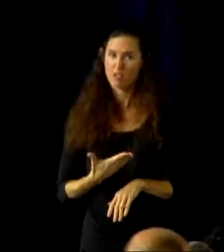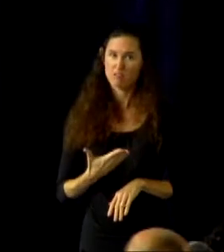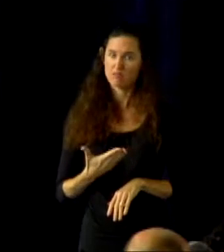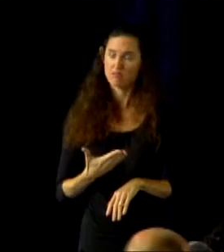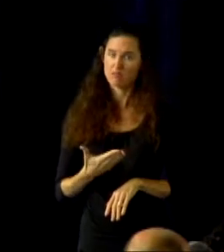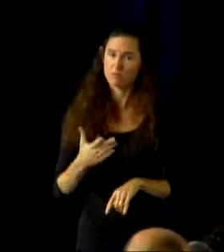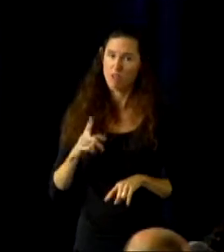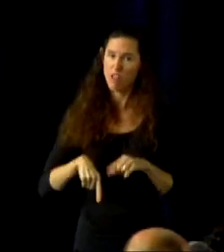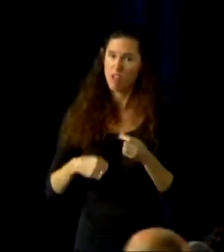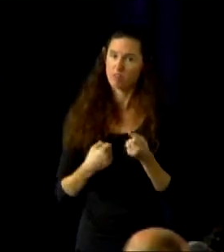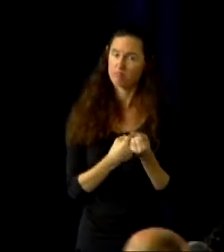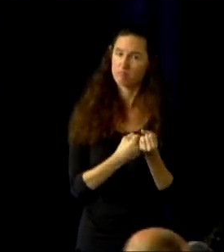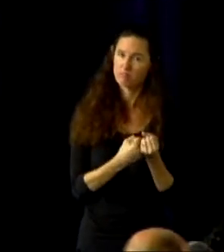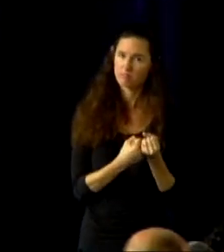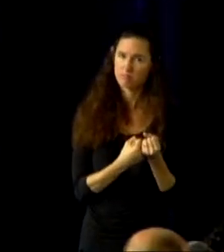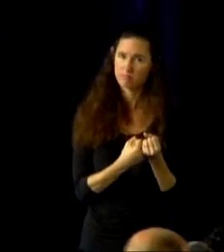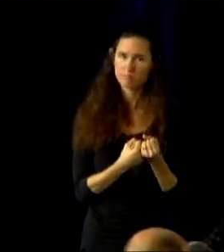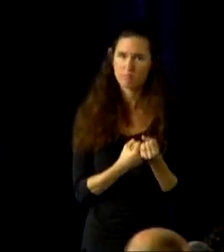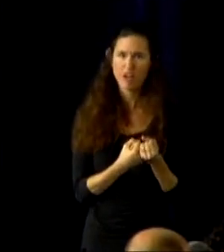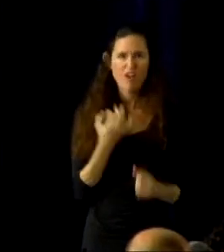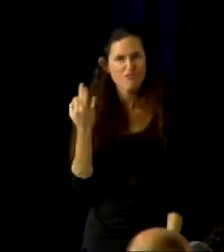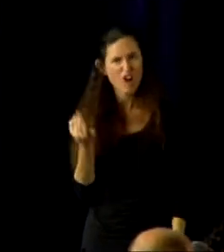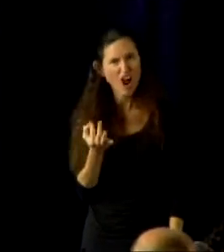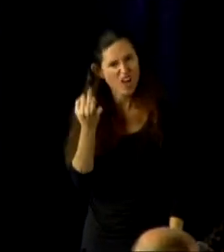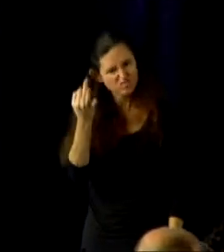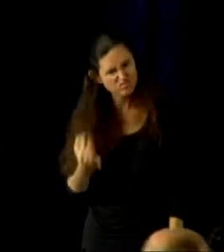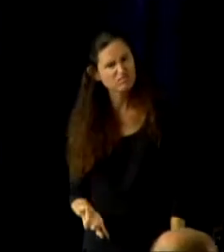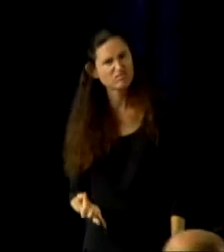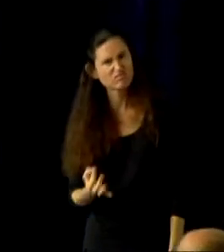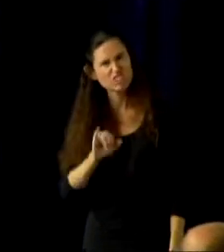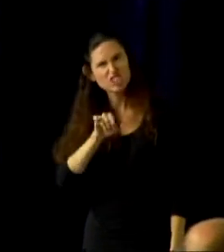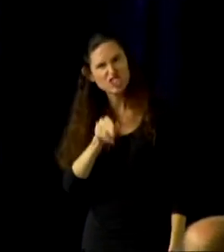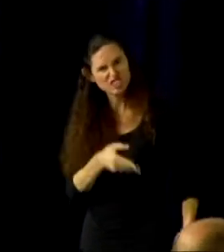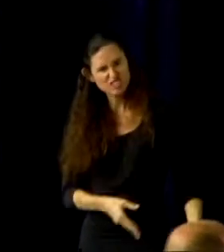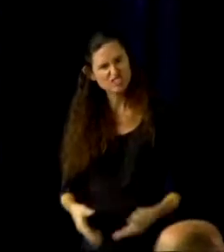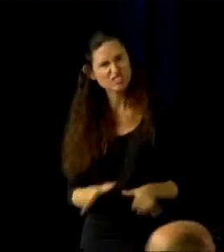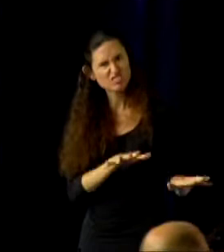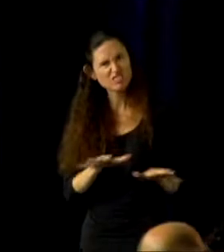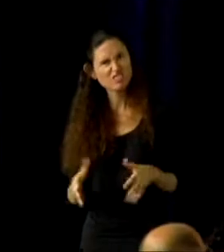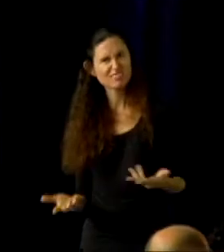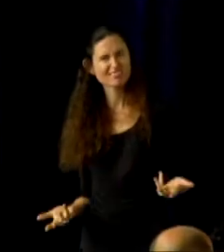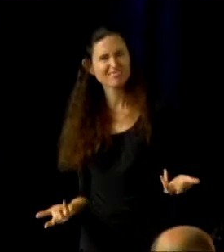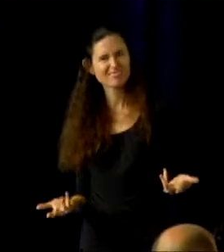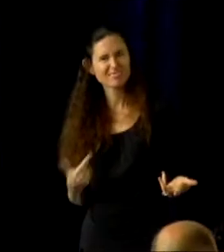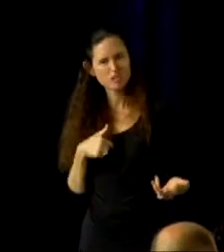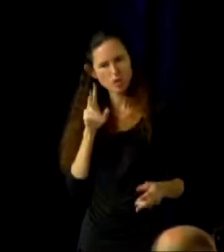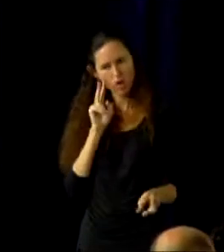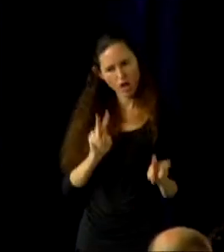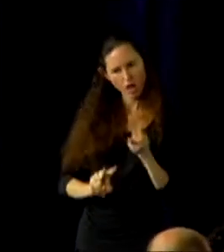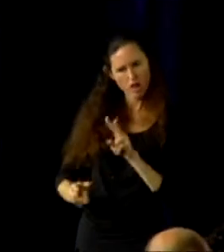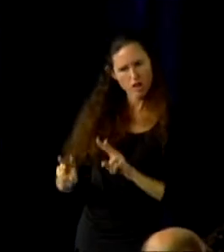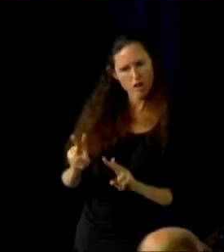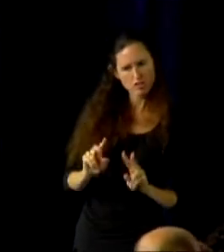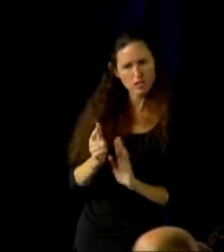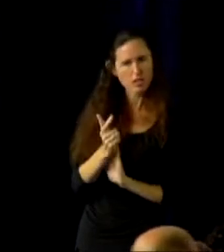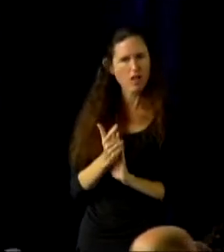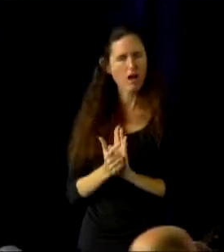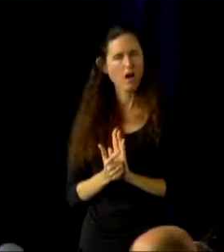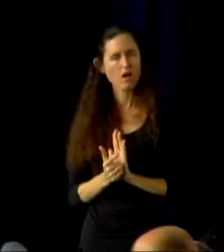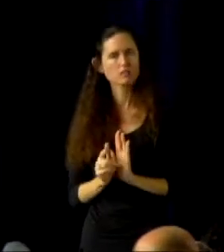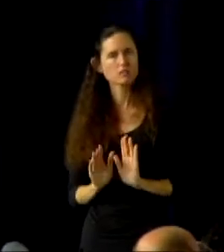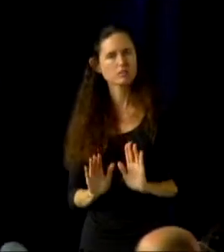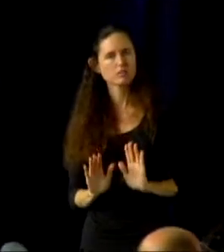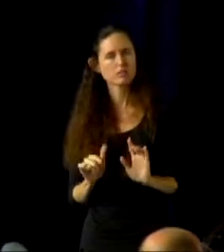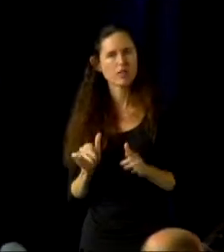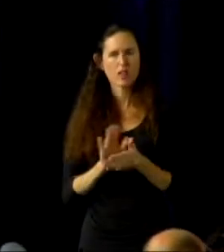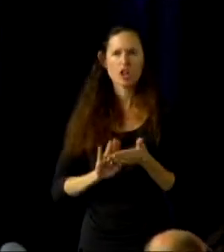upheld, and that is you wear jeans on Friday. So I looked in the bylaws board,